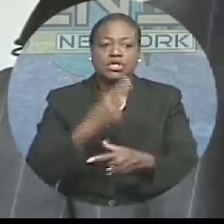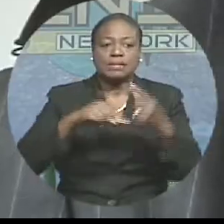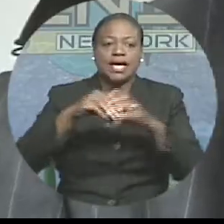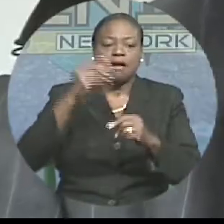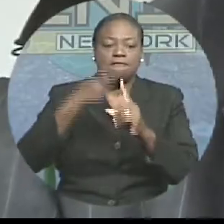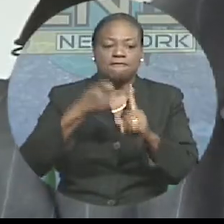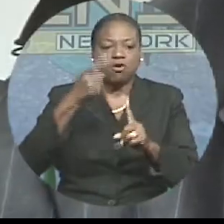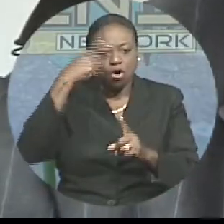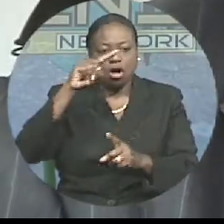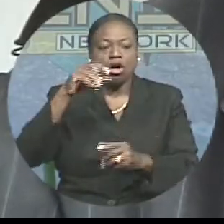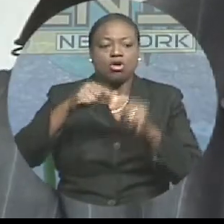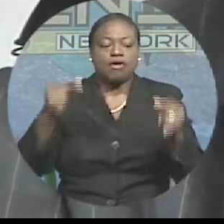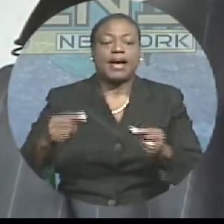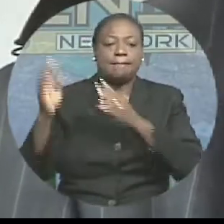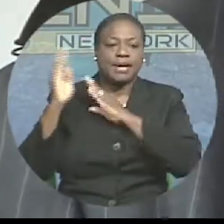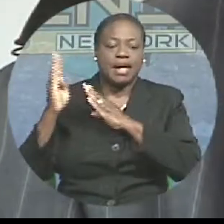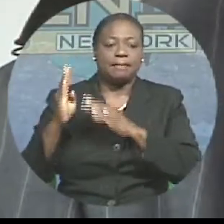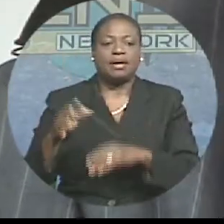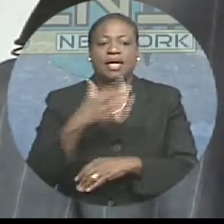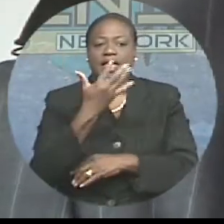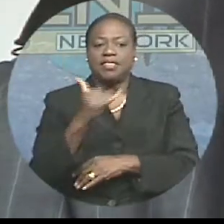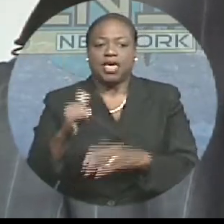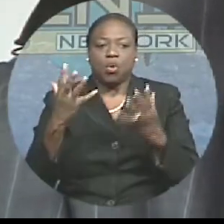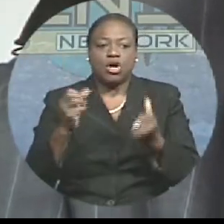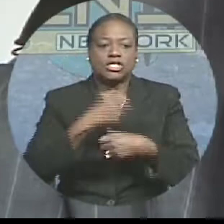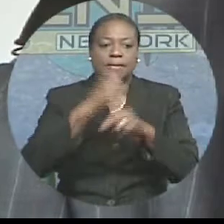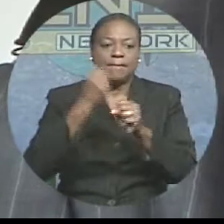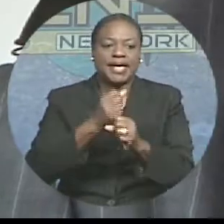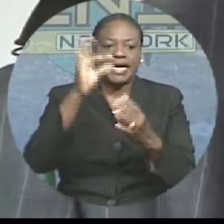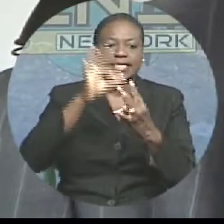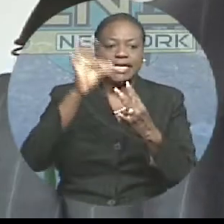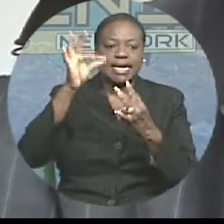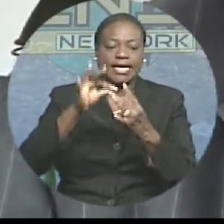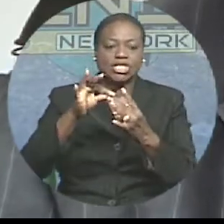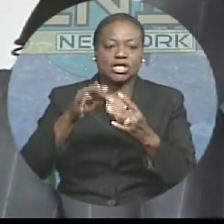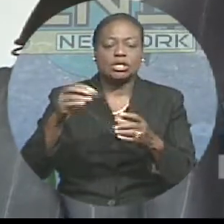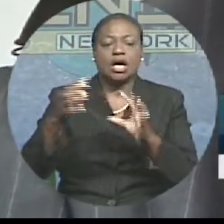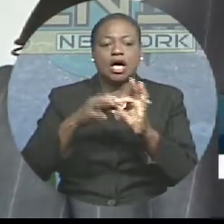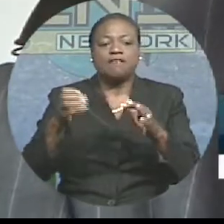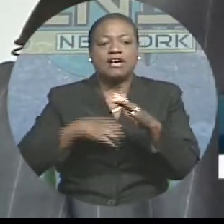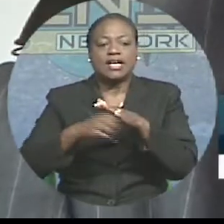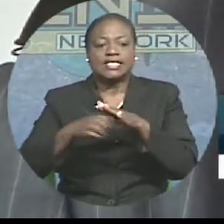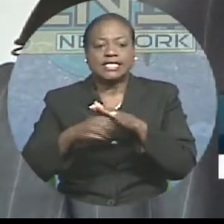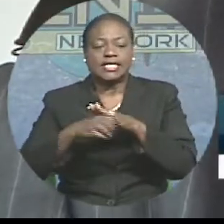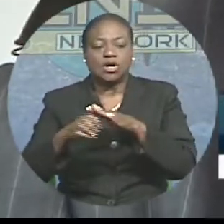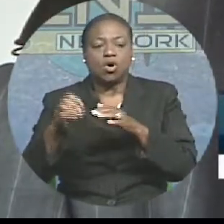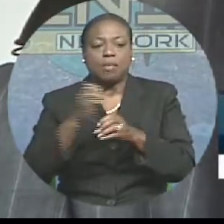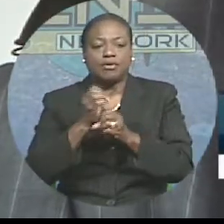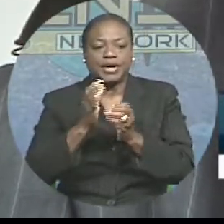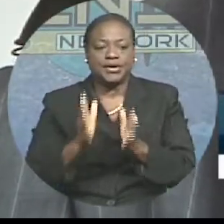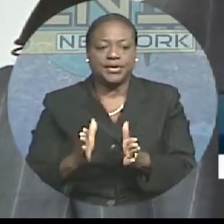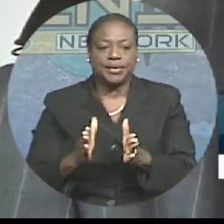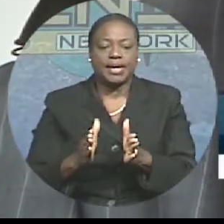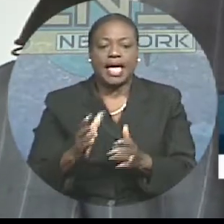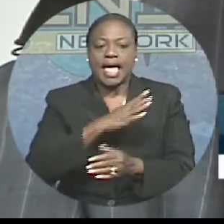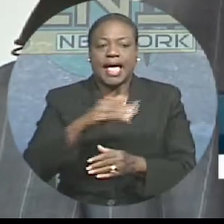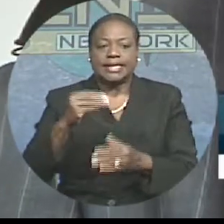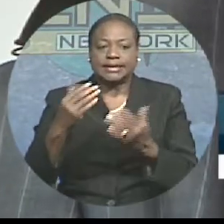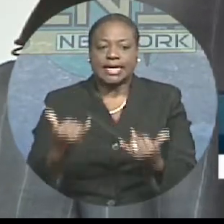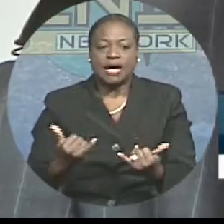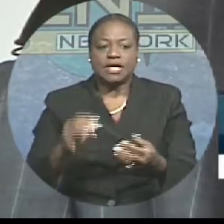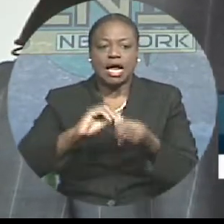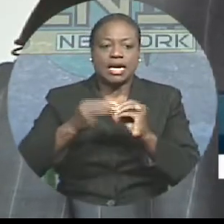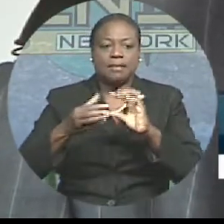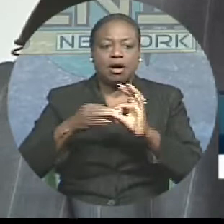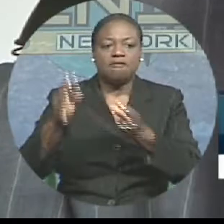We are endeavoring to make a selection of a casino operator, and interestingly enough, and there are now a number of